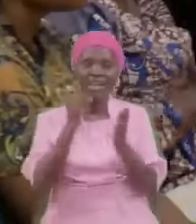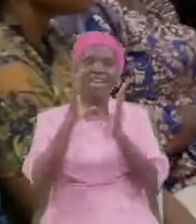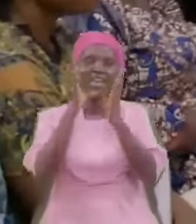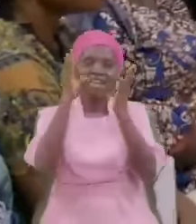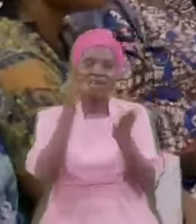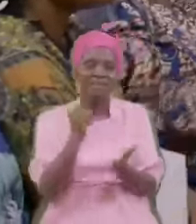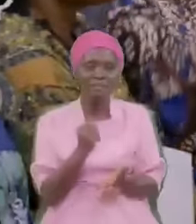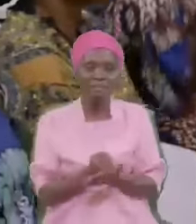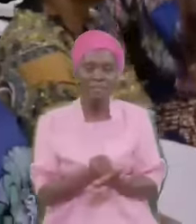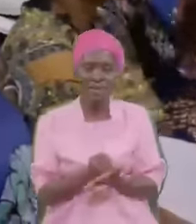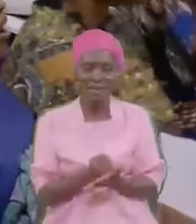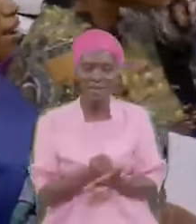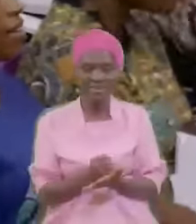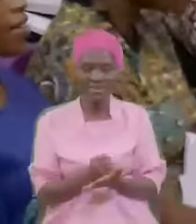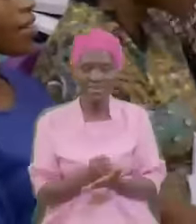Amen.